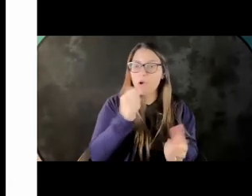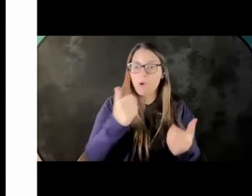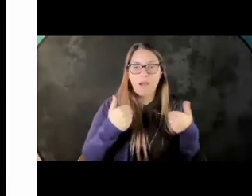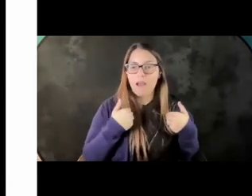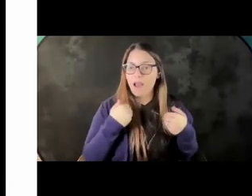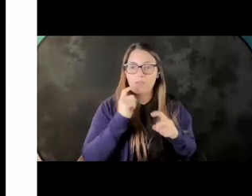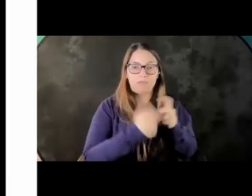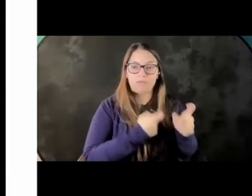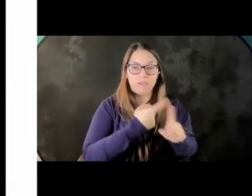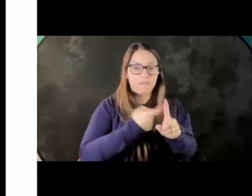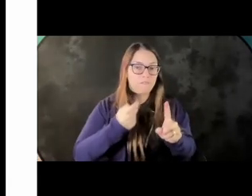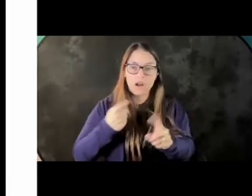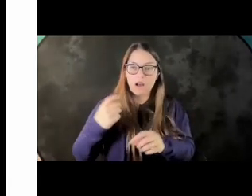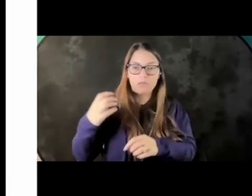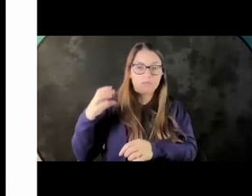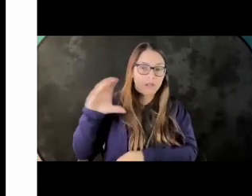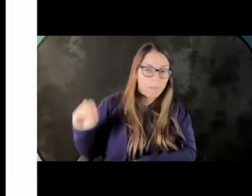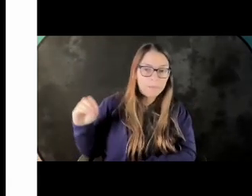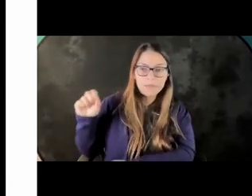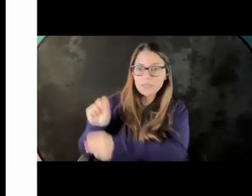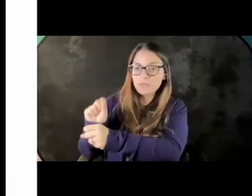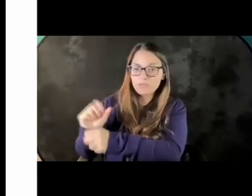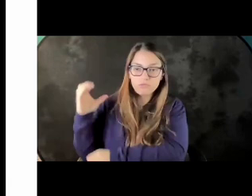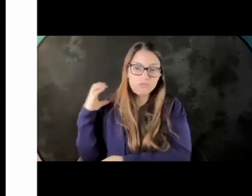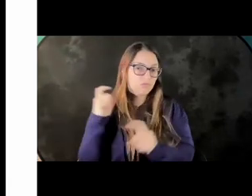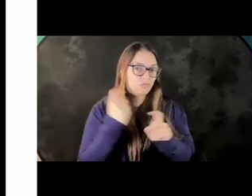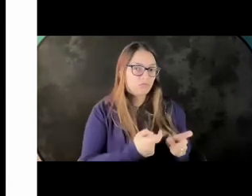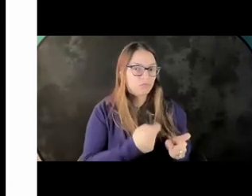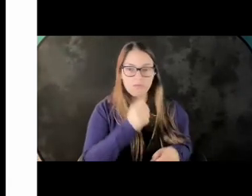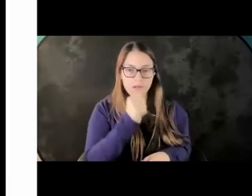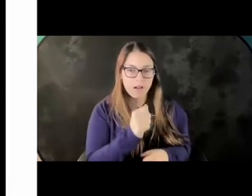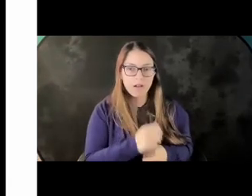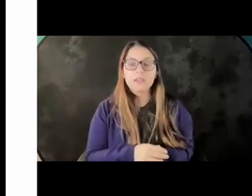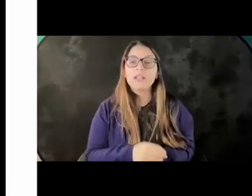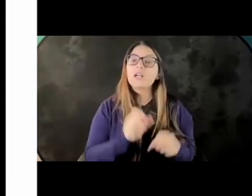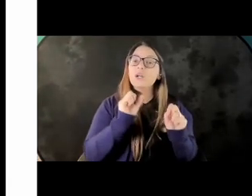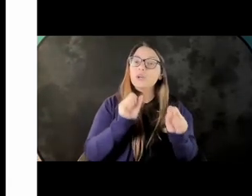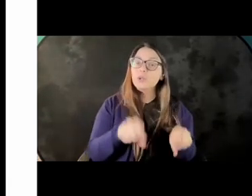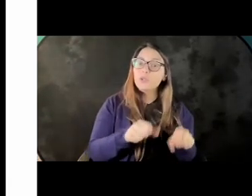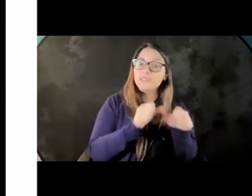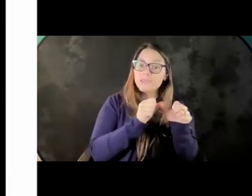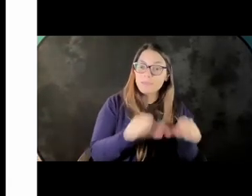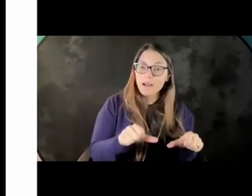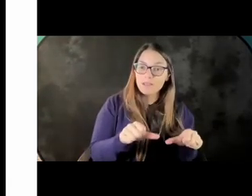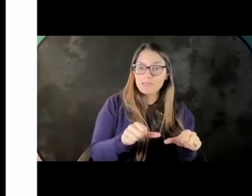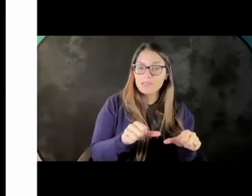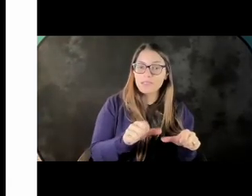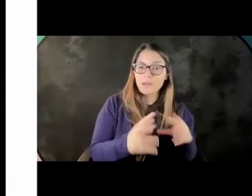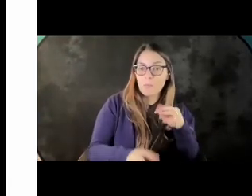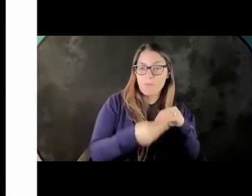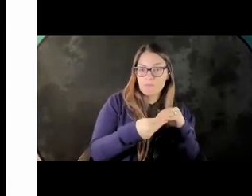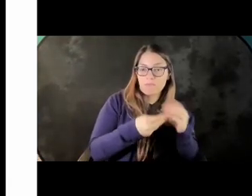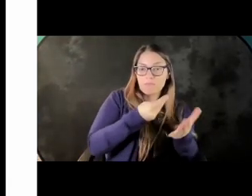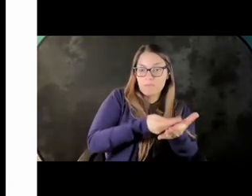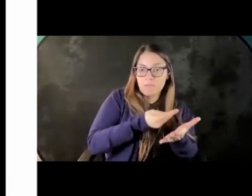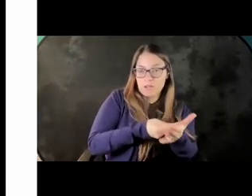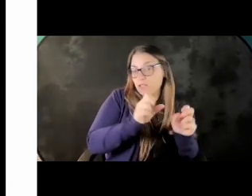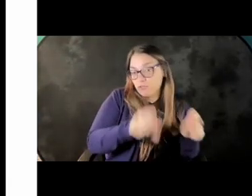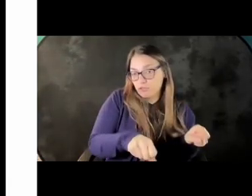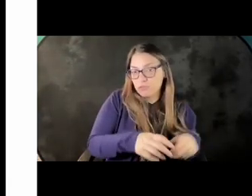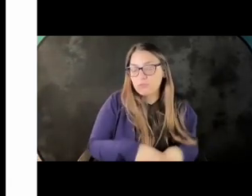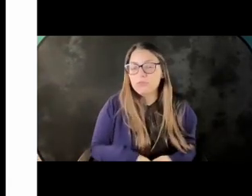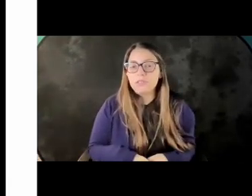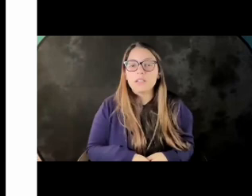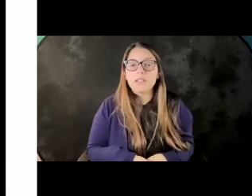an employer-sponsored retirement account may be able to deposit additional funds. So you could